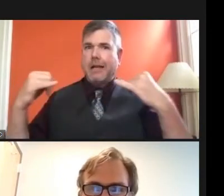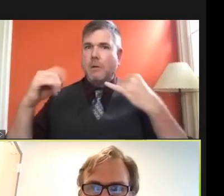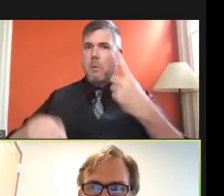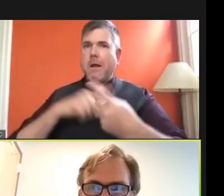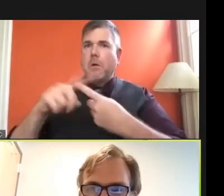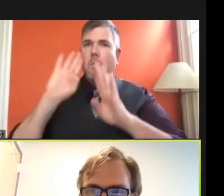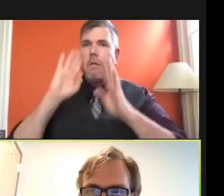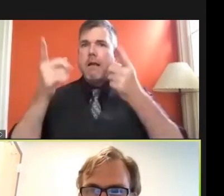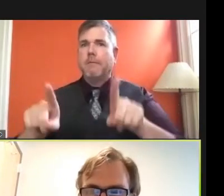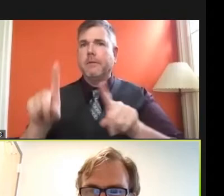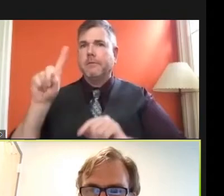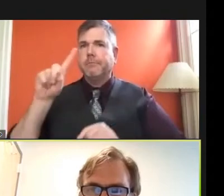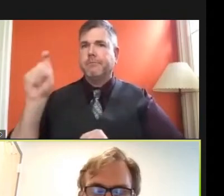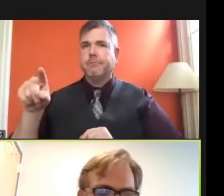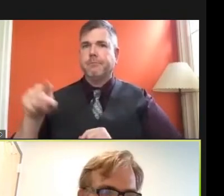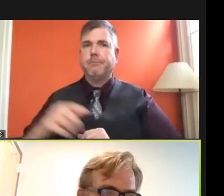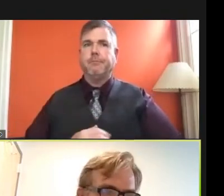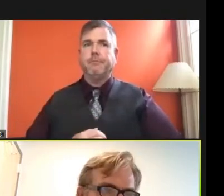I can start with that.